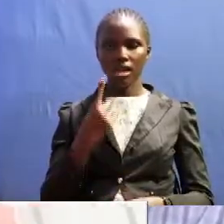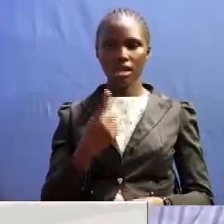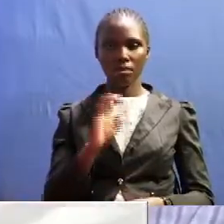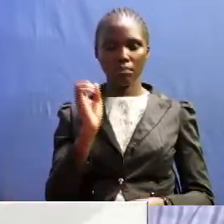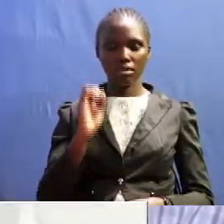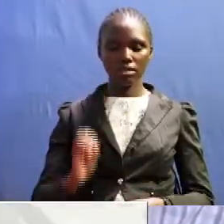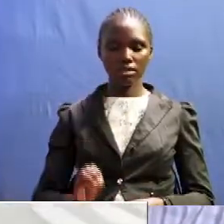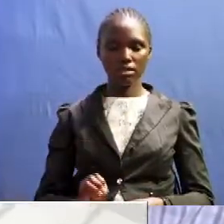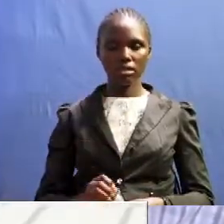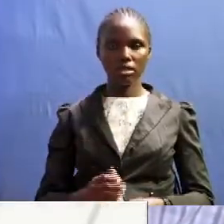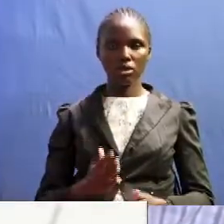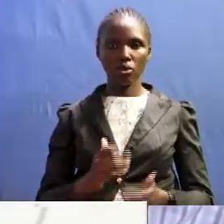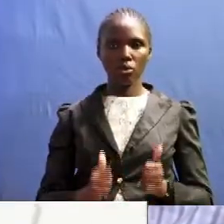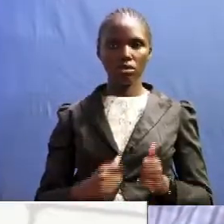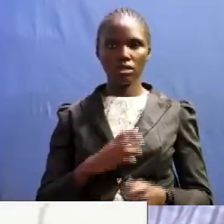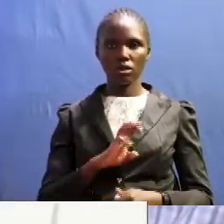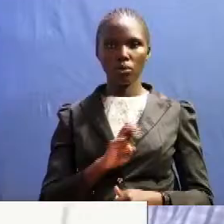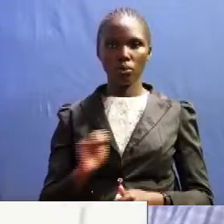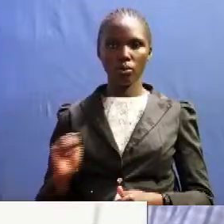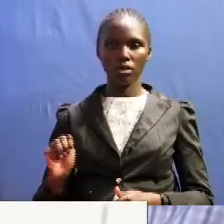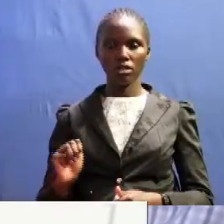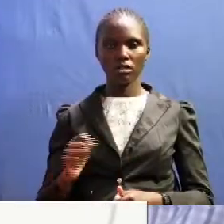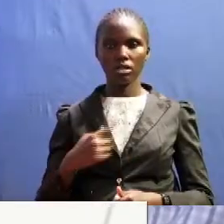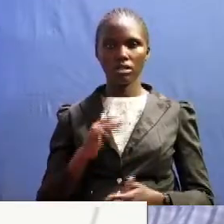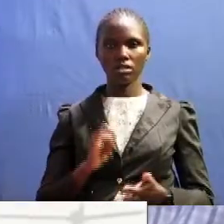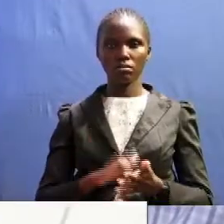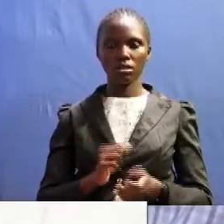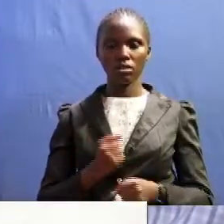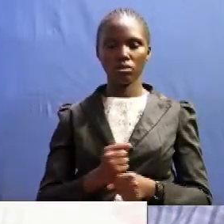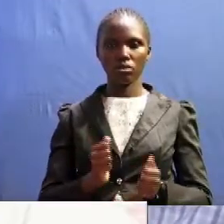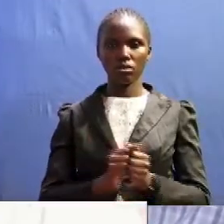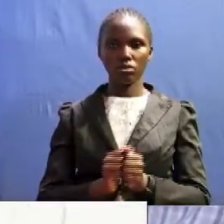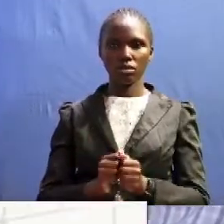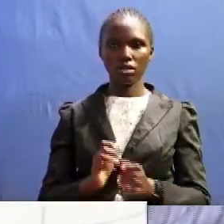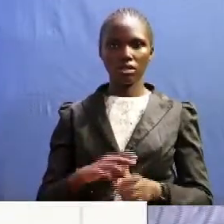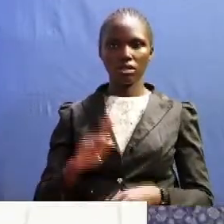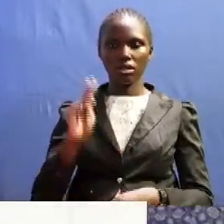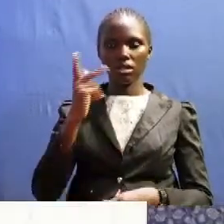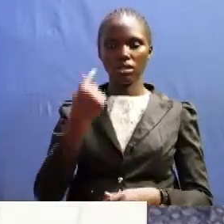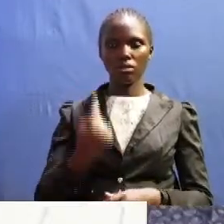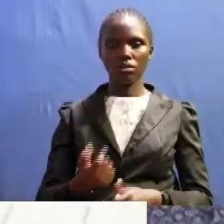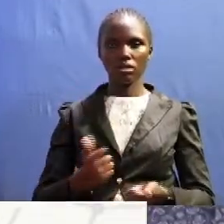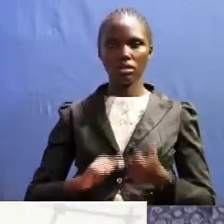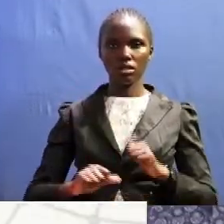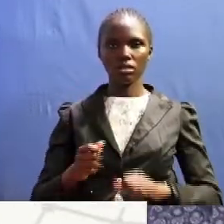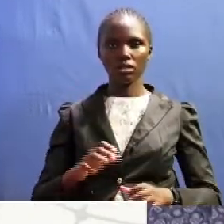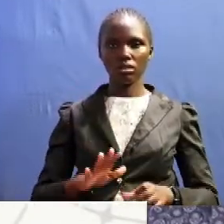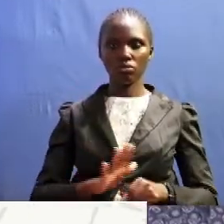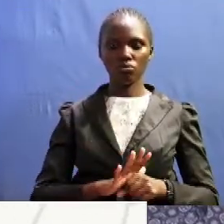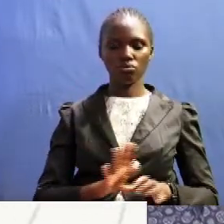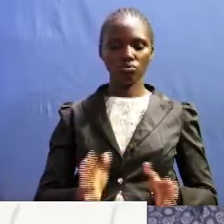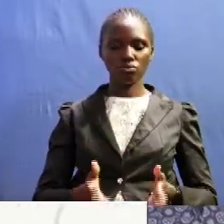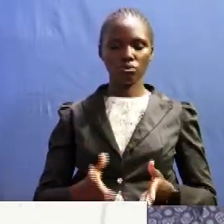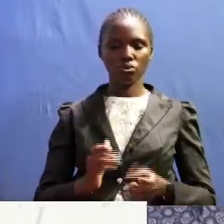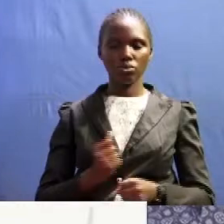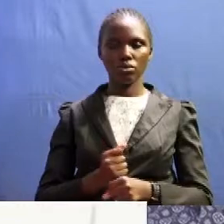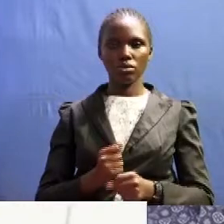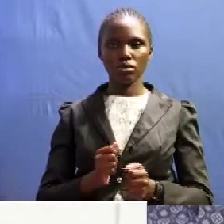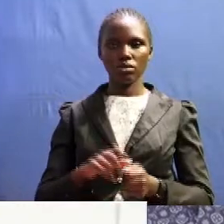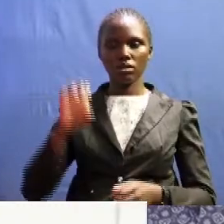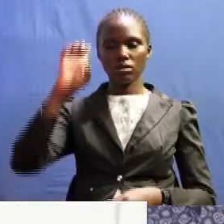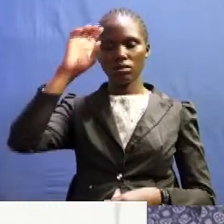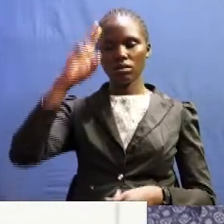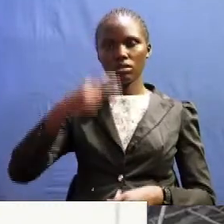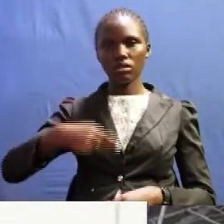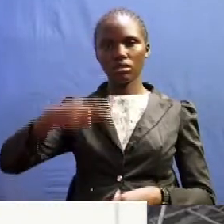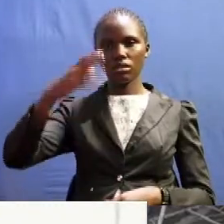Narok MP Gabriel Togoyo, for his part, applauded the Kenya Kwanza government administration for its commitment to funding higher education